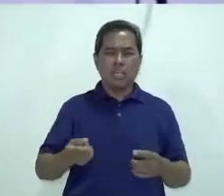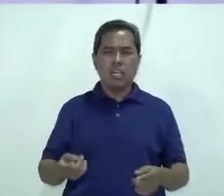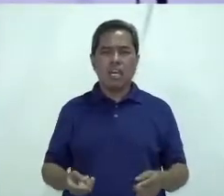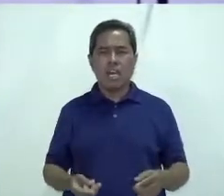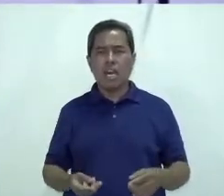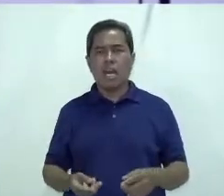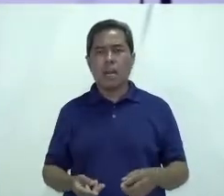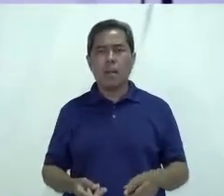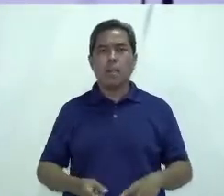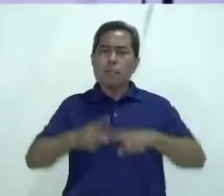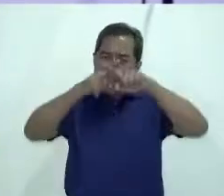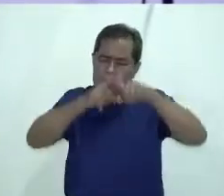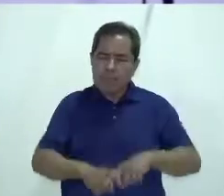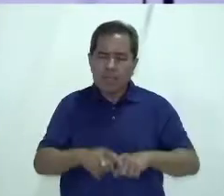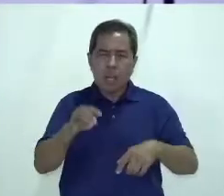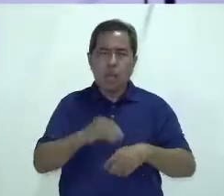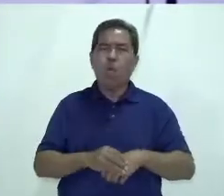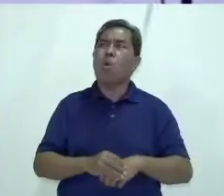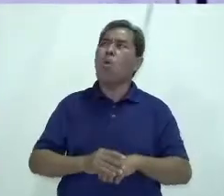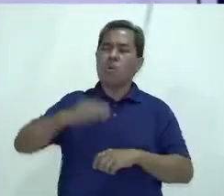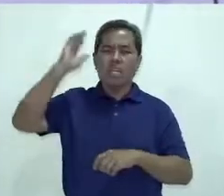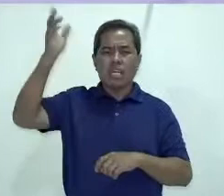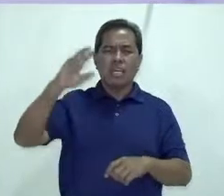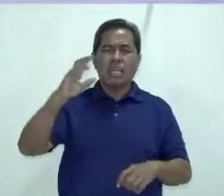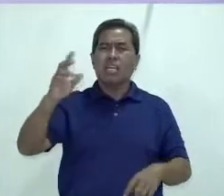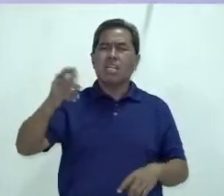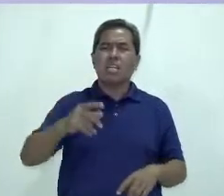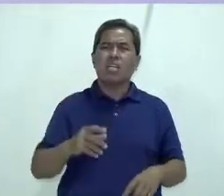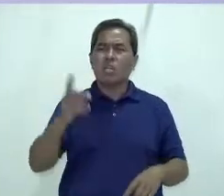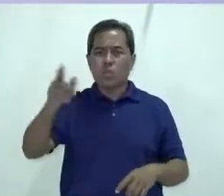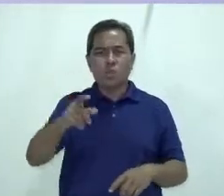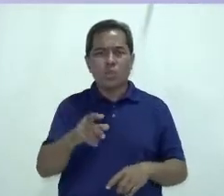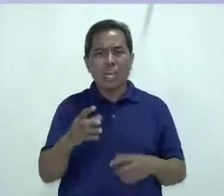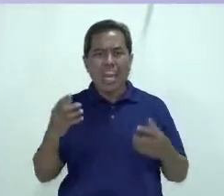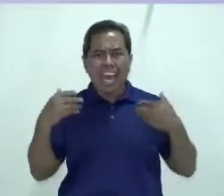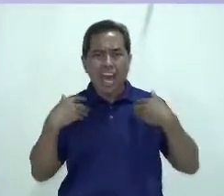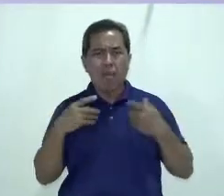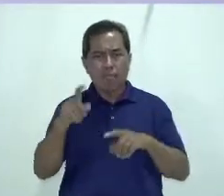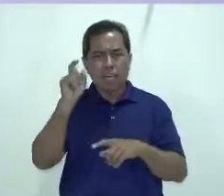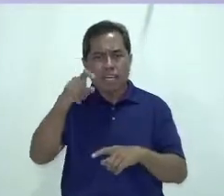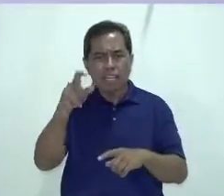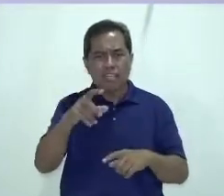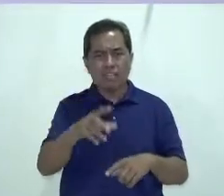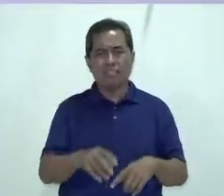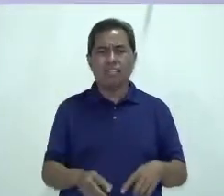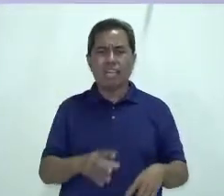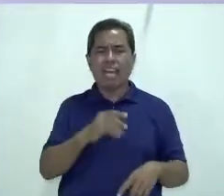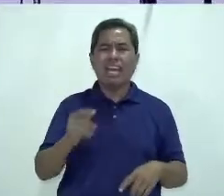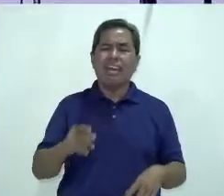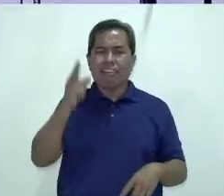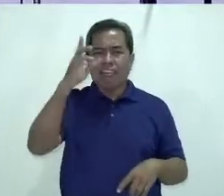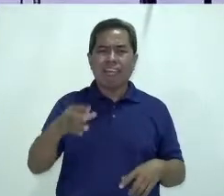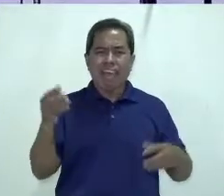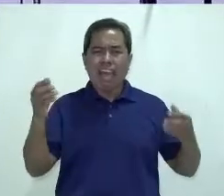because He's a God of possibilities. You have a concern, you have a need, God has a name and an answer for it.